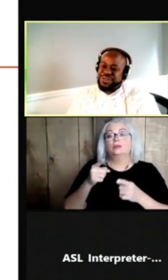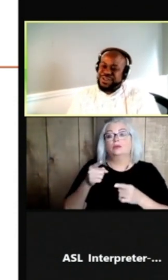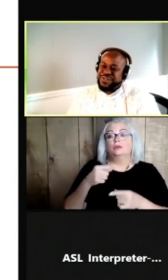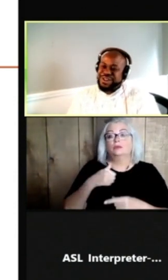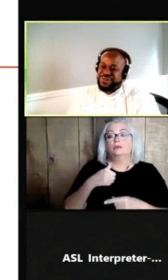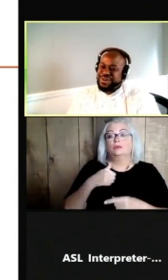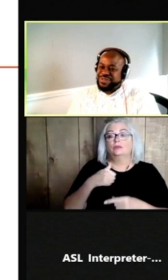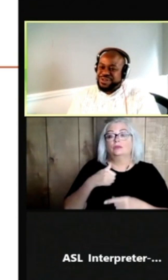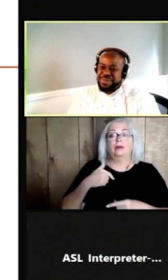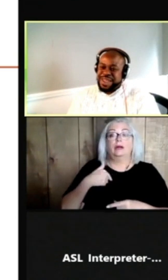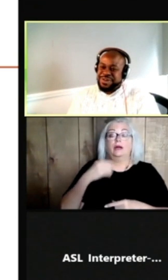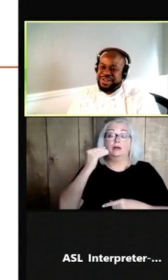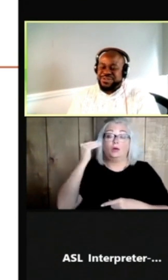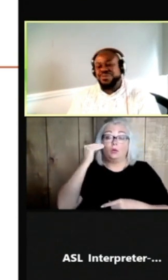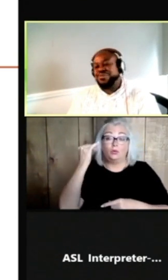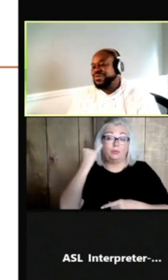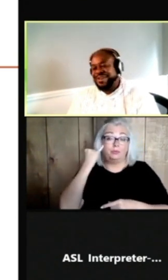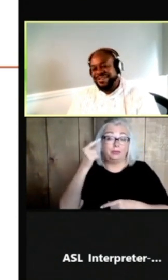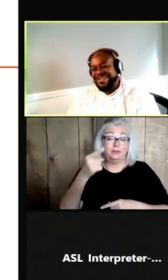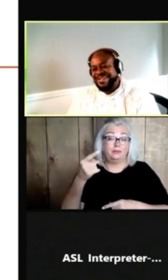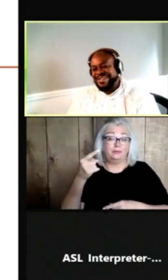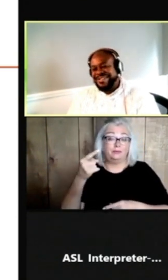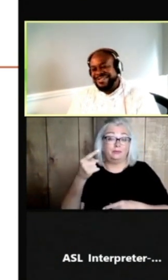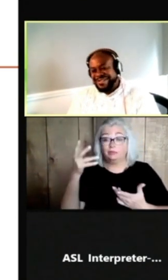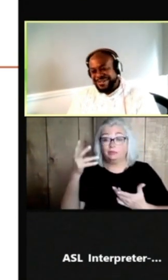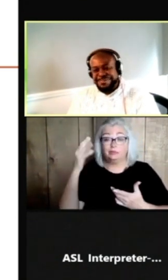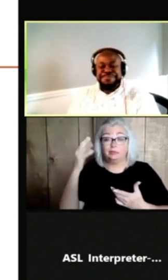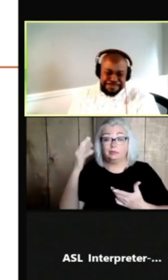home, so if you hear any noises in the background, it's homeschooling.